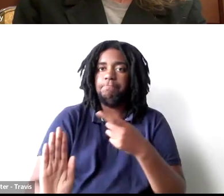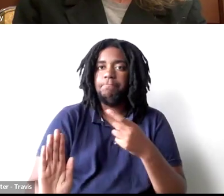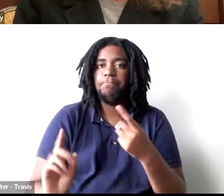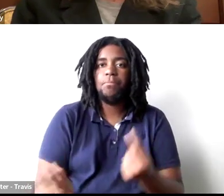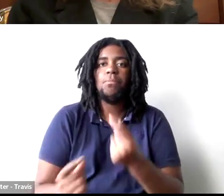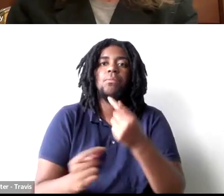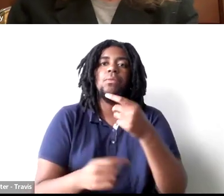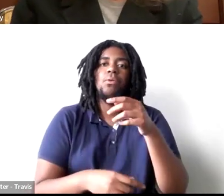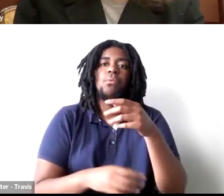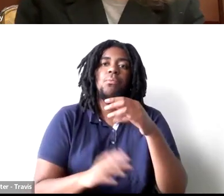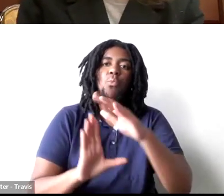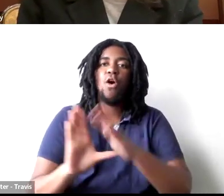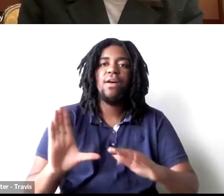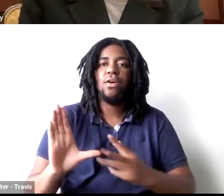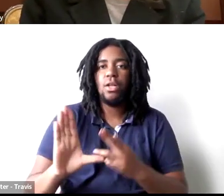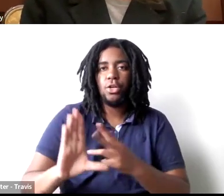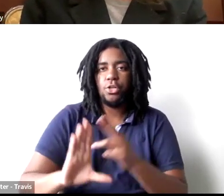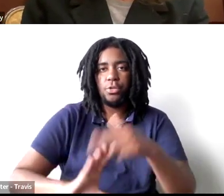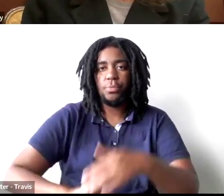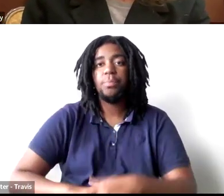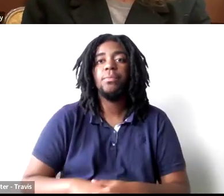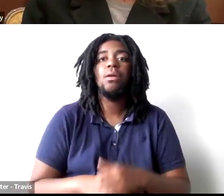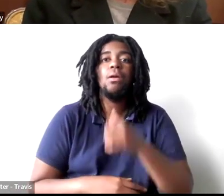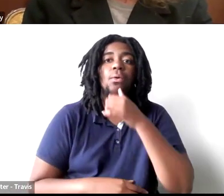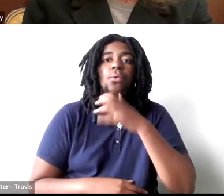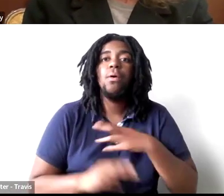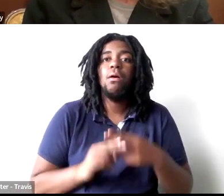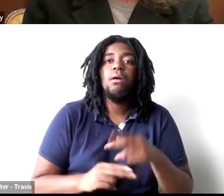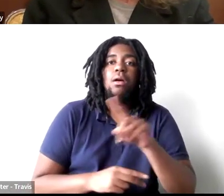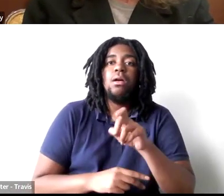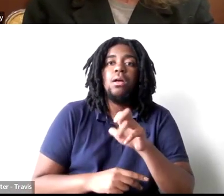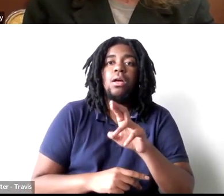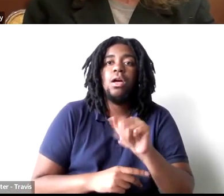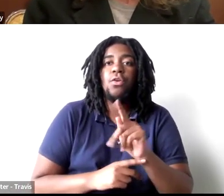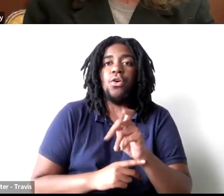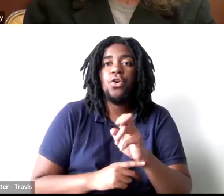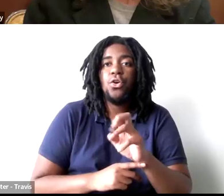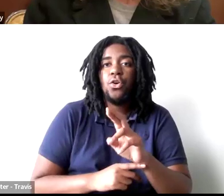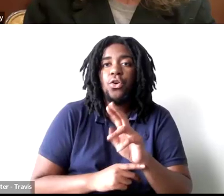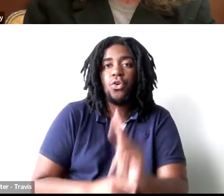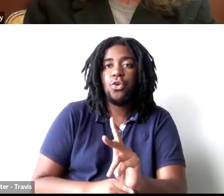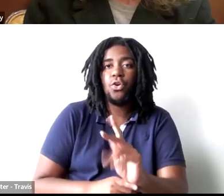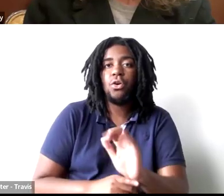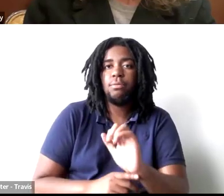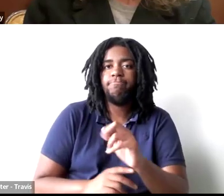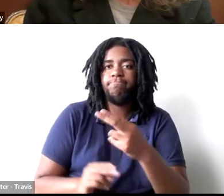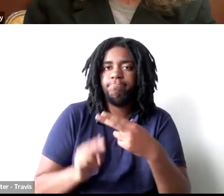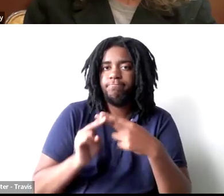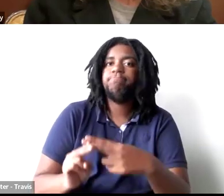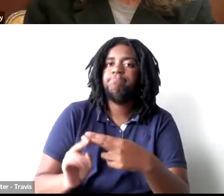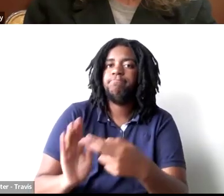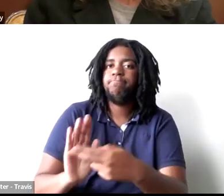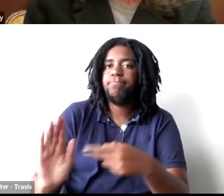Zera Kirk was listed as the profile cut carpenter in P Road. That was the only listing for Kirk as such.